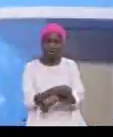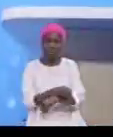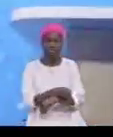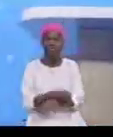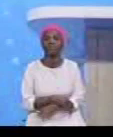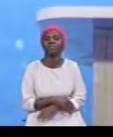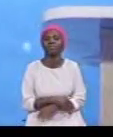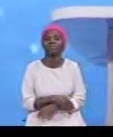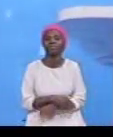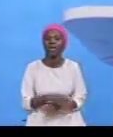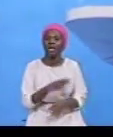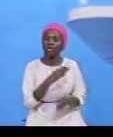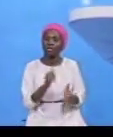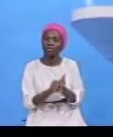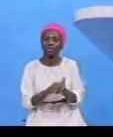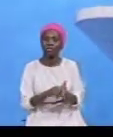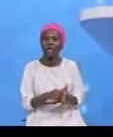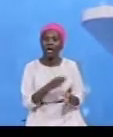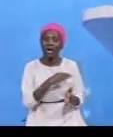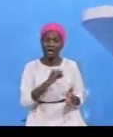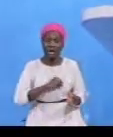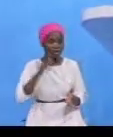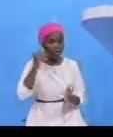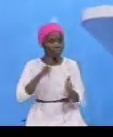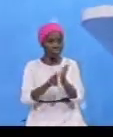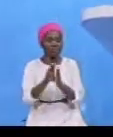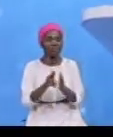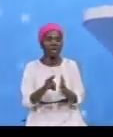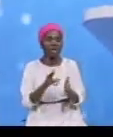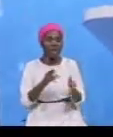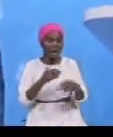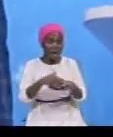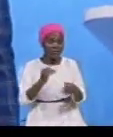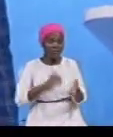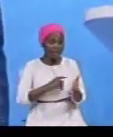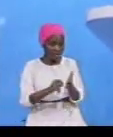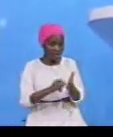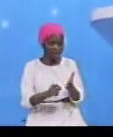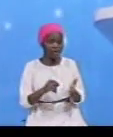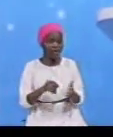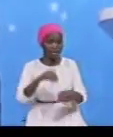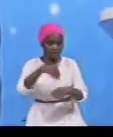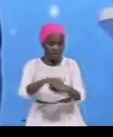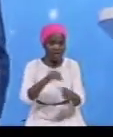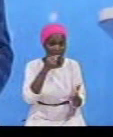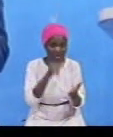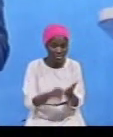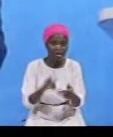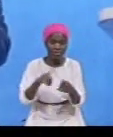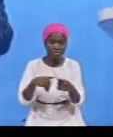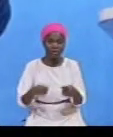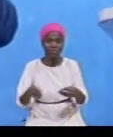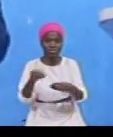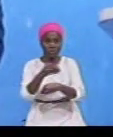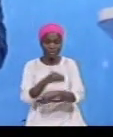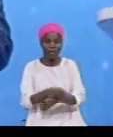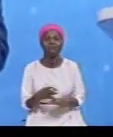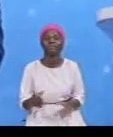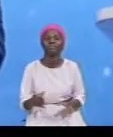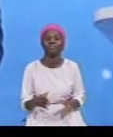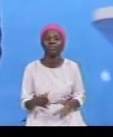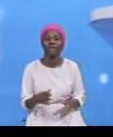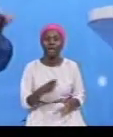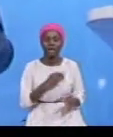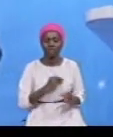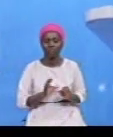then the fear was coming. You're blown it. They're going to write to you, they're going to write to university, and they're going to send you